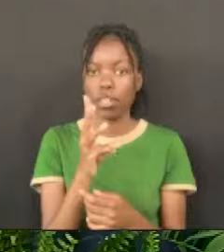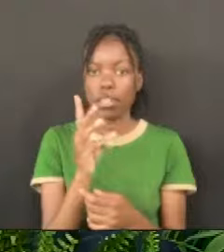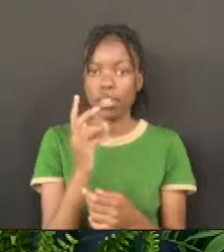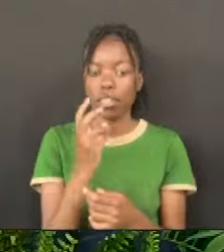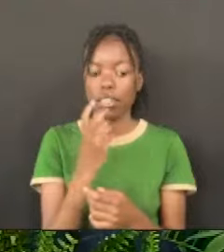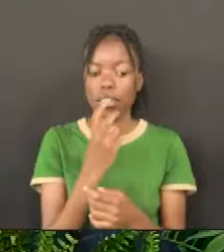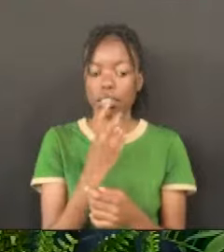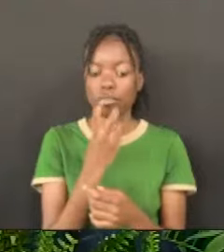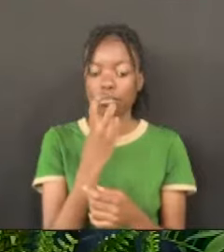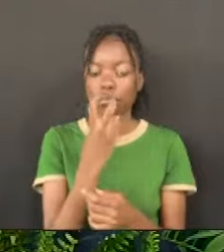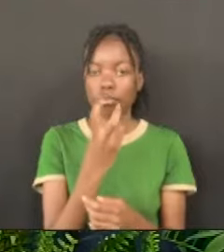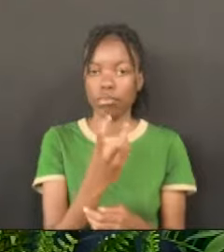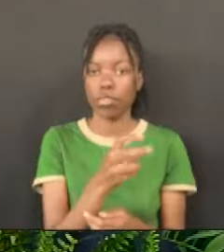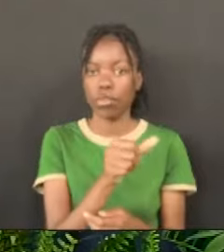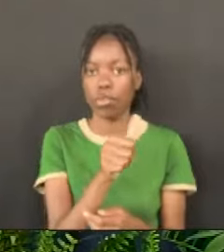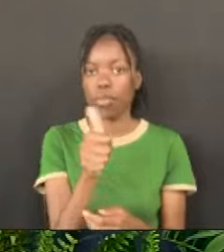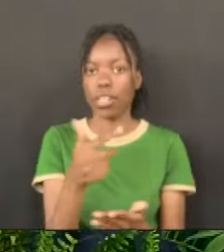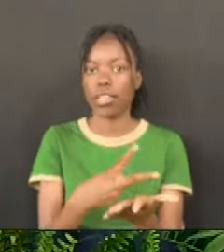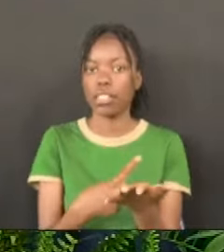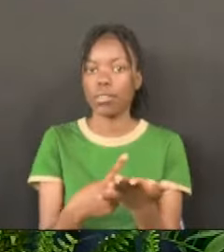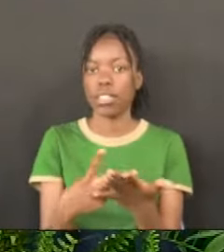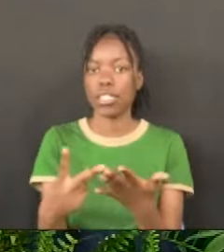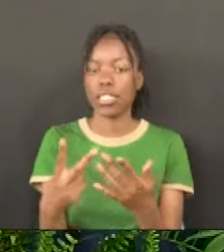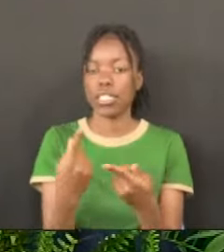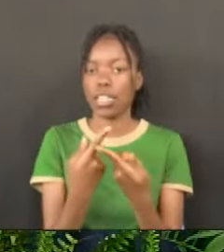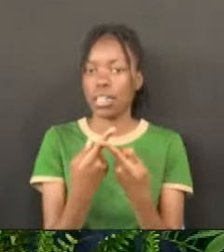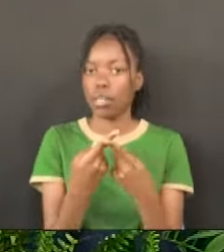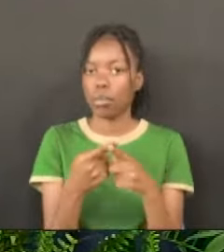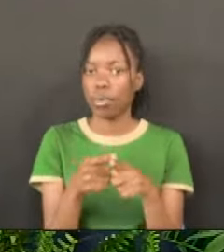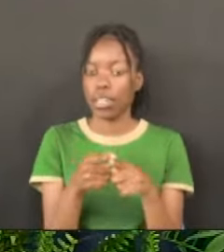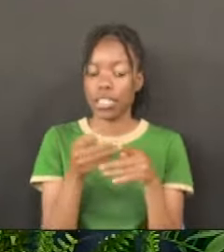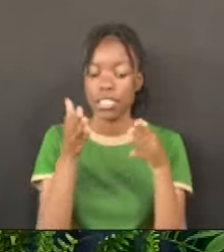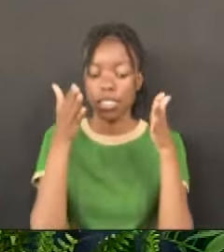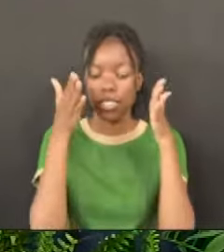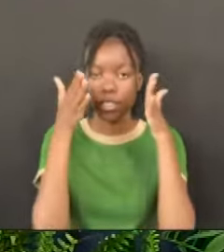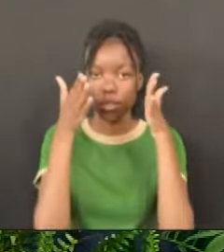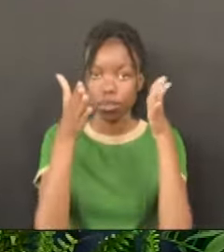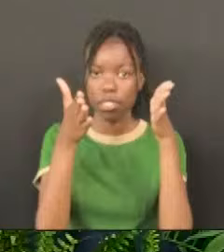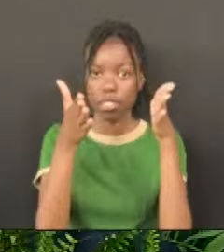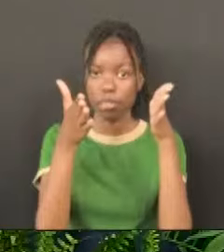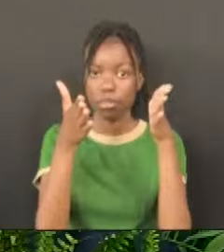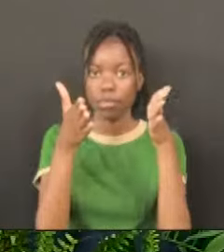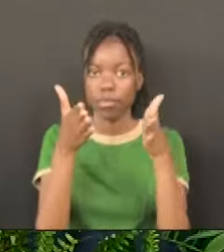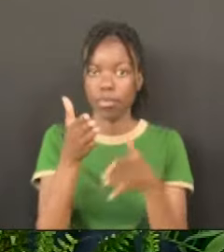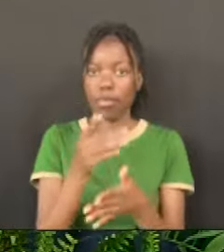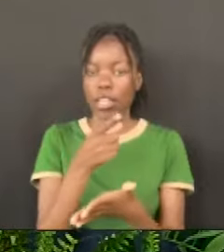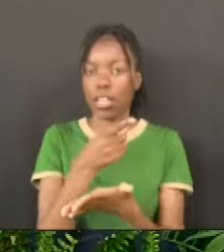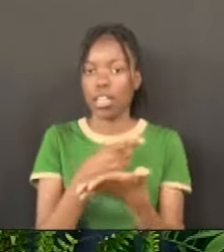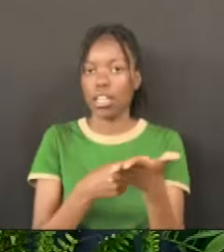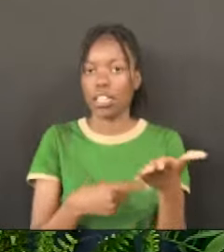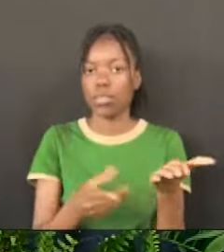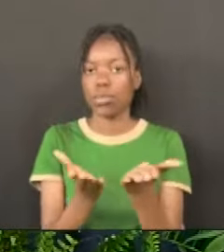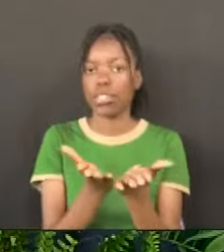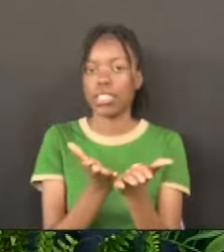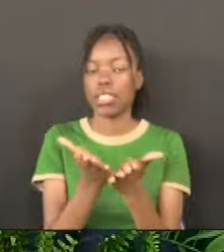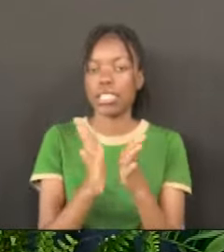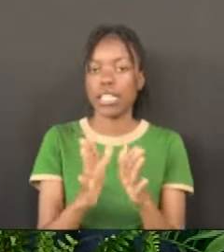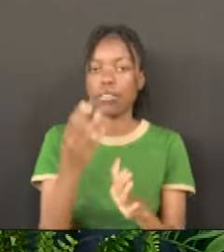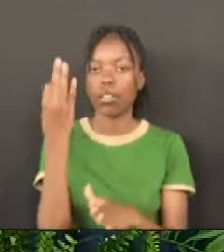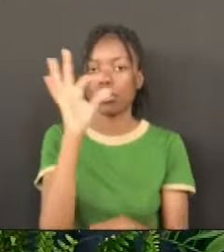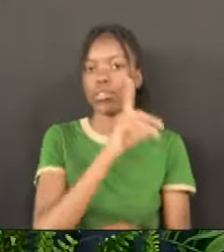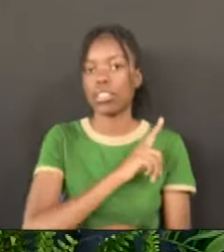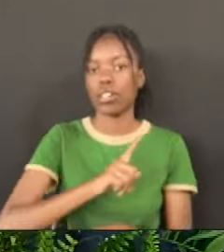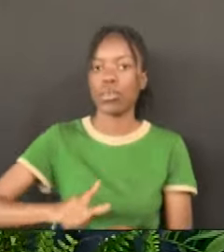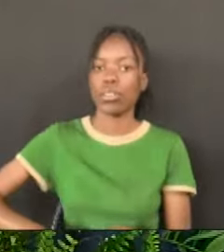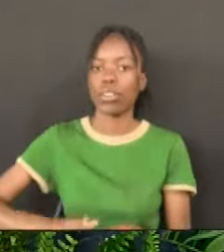Bible, but basically looking at what the servant of the Lord is telling